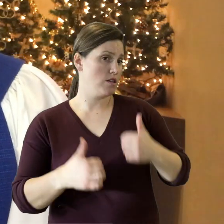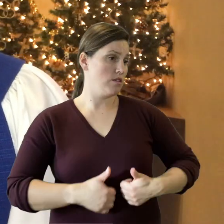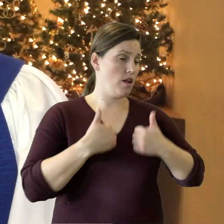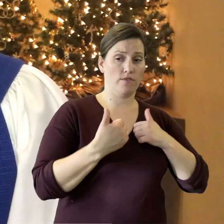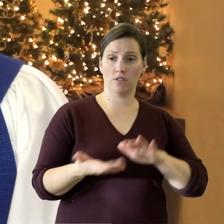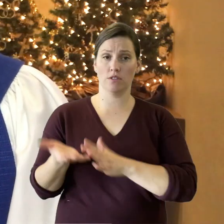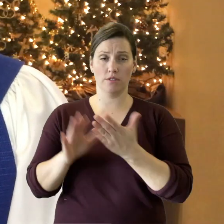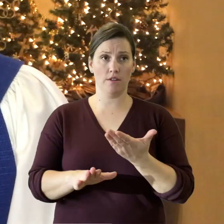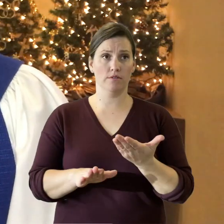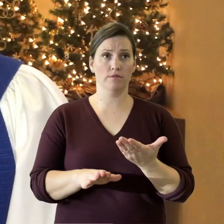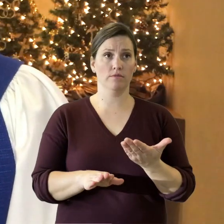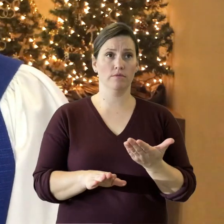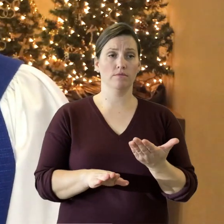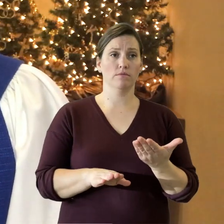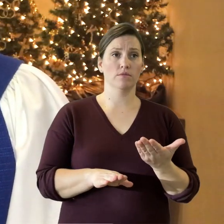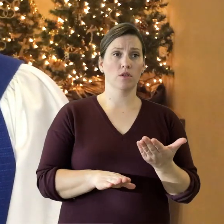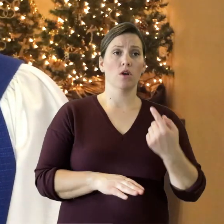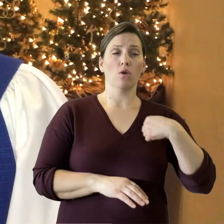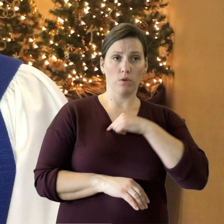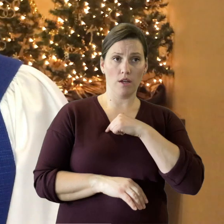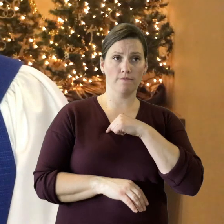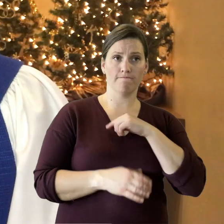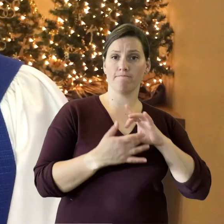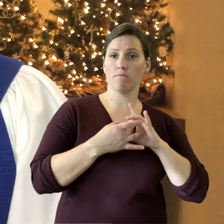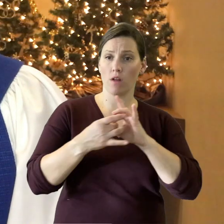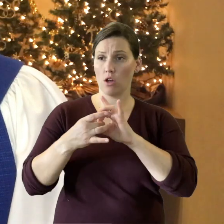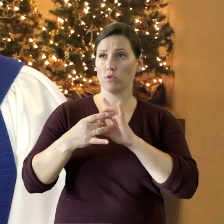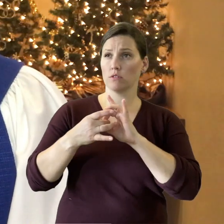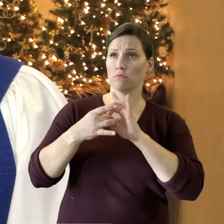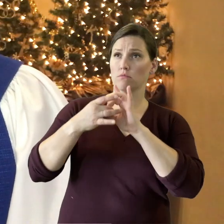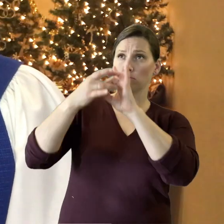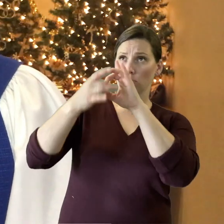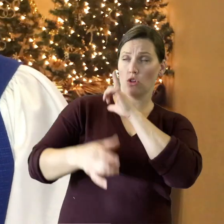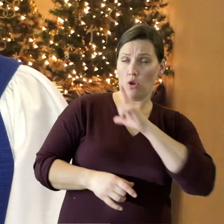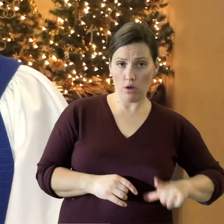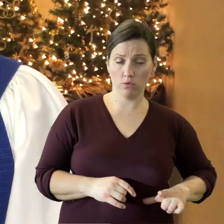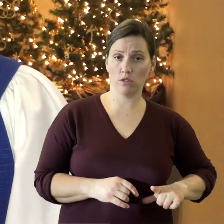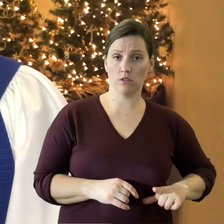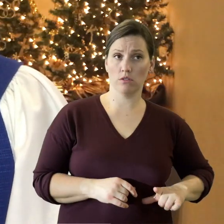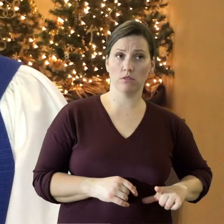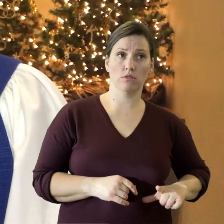we live or whether we die, we belong to the Lord.